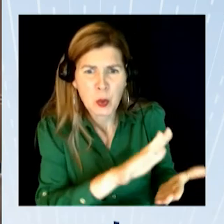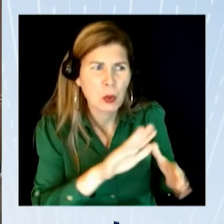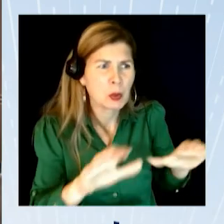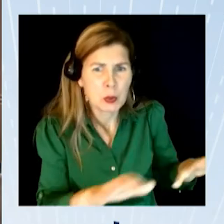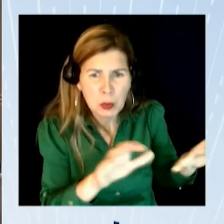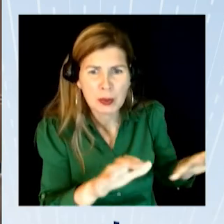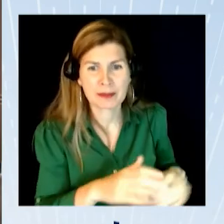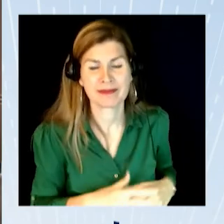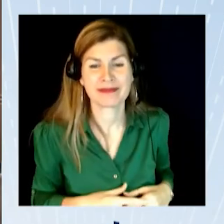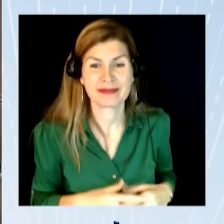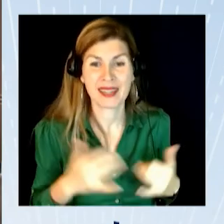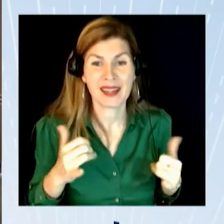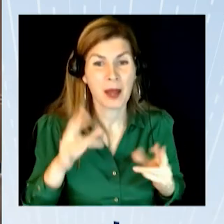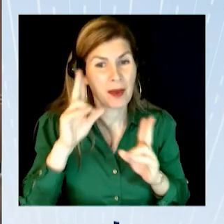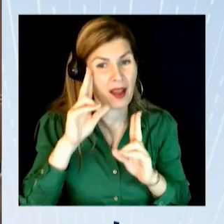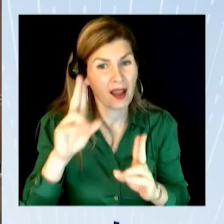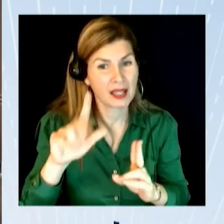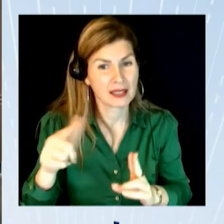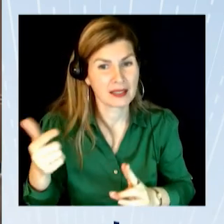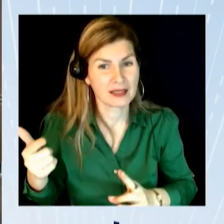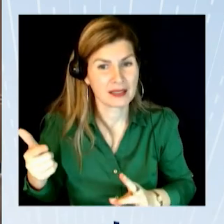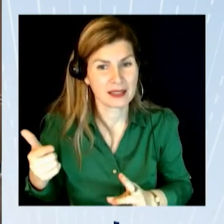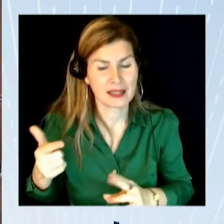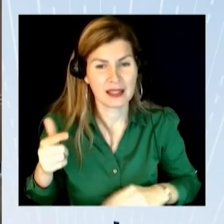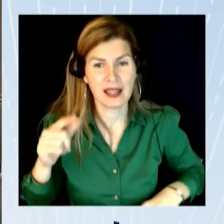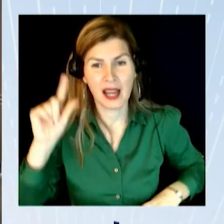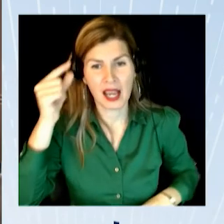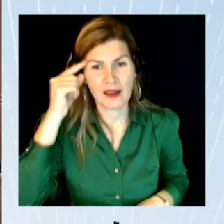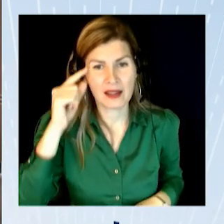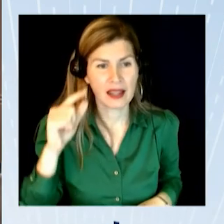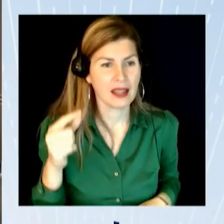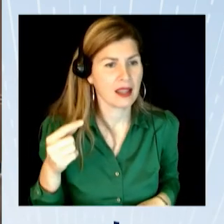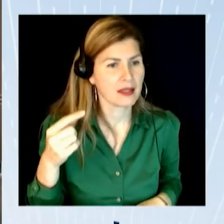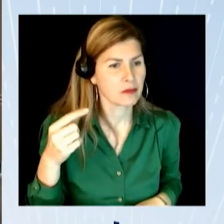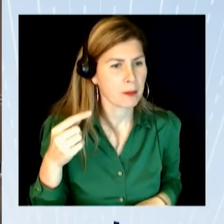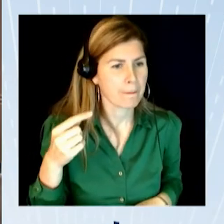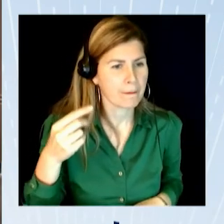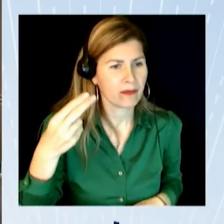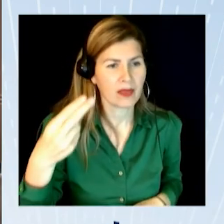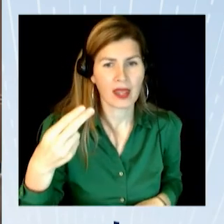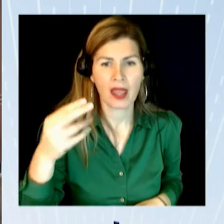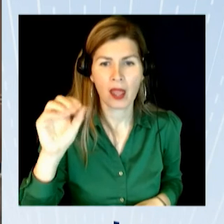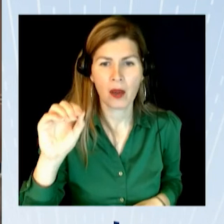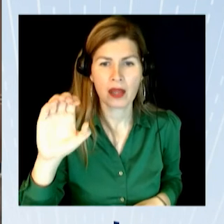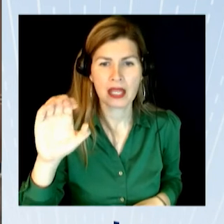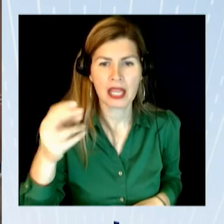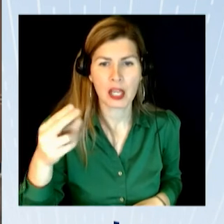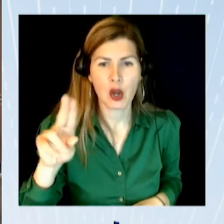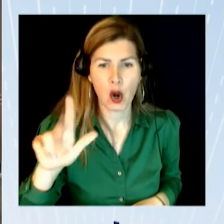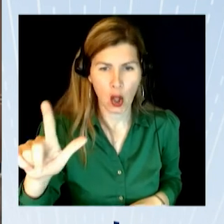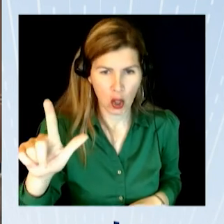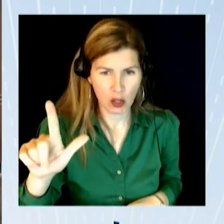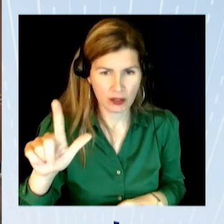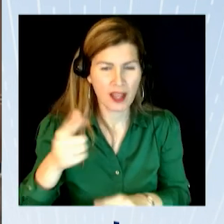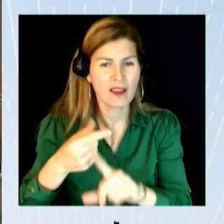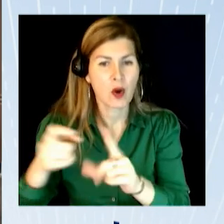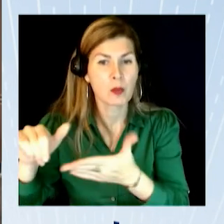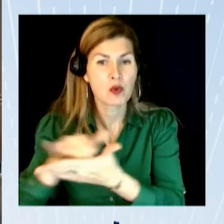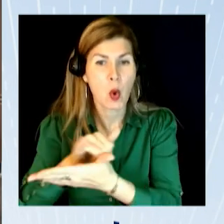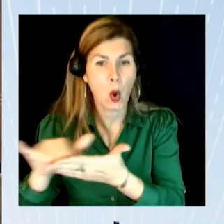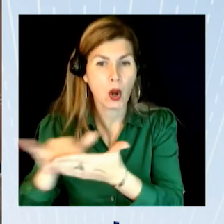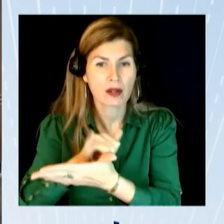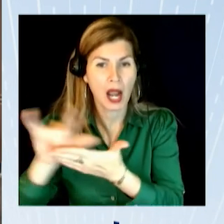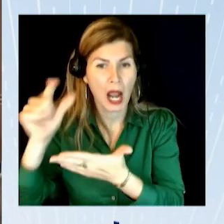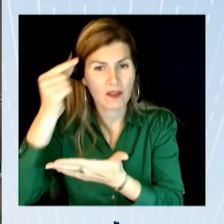Now it's my honor to turn it over to Governor Kathy Hochul from the great state of New York to discuss what she's doing and what New York